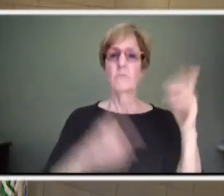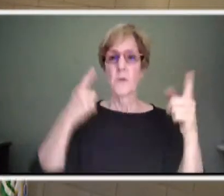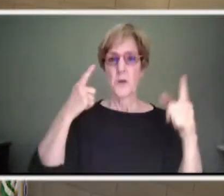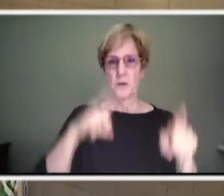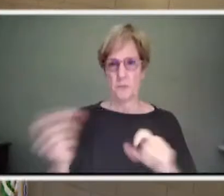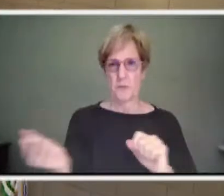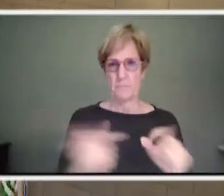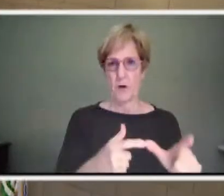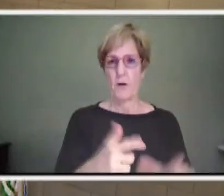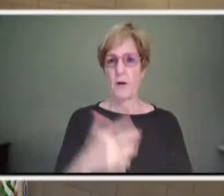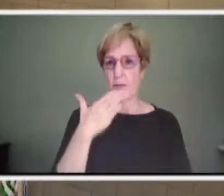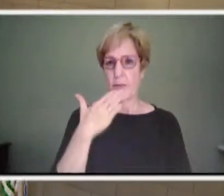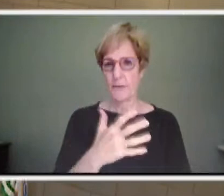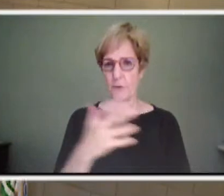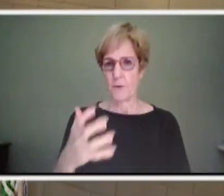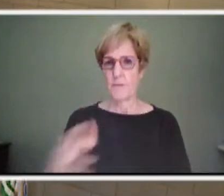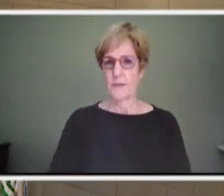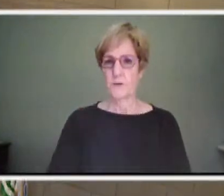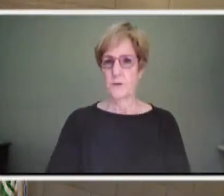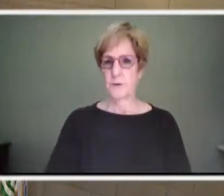very much.